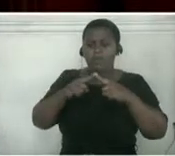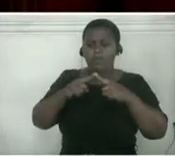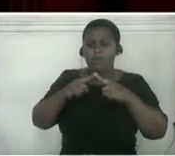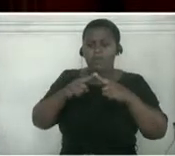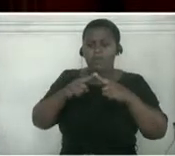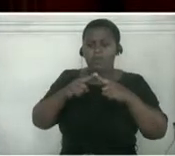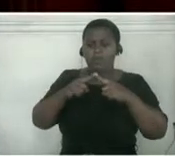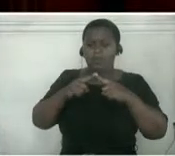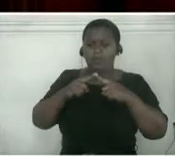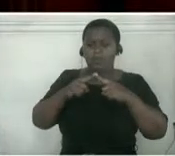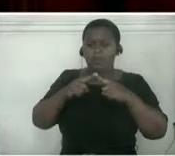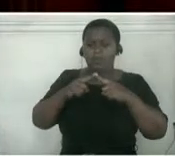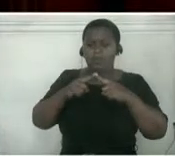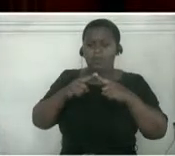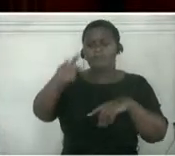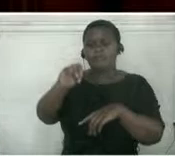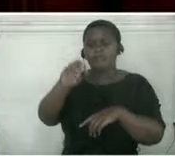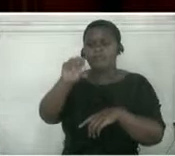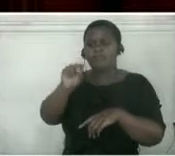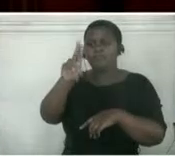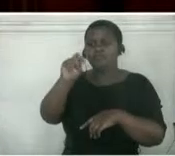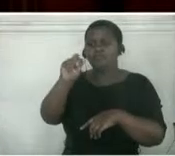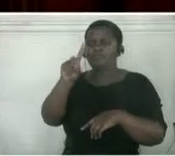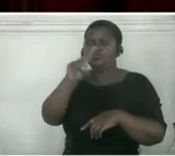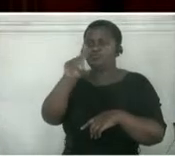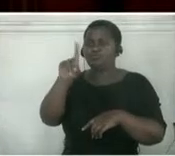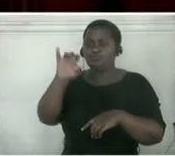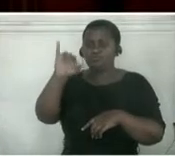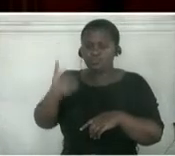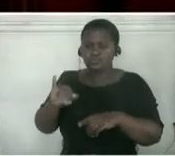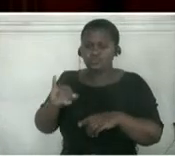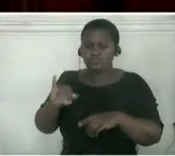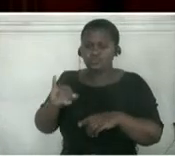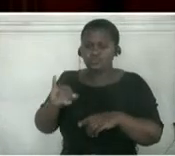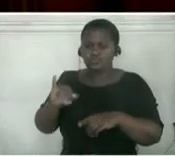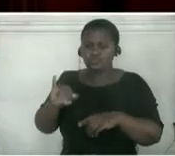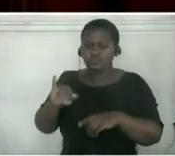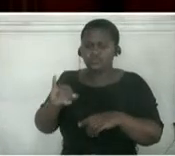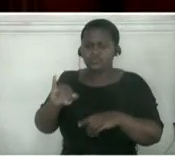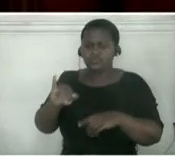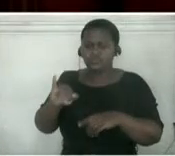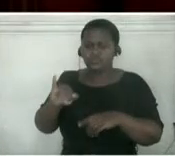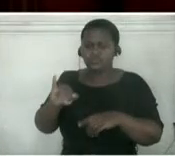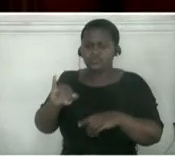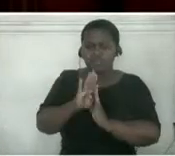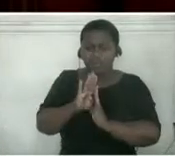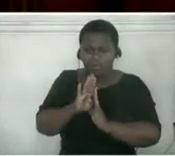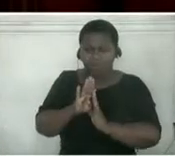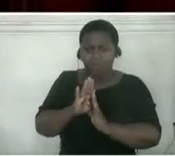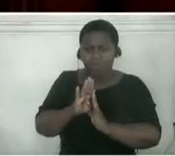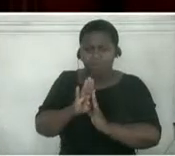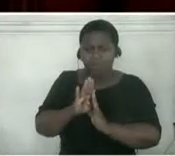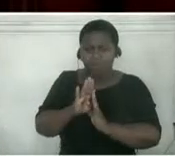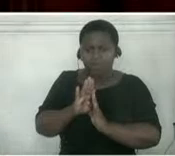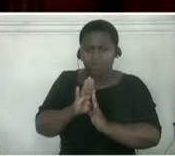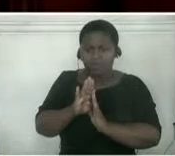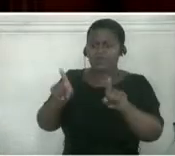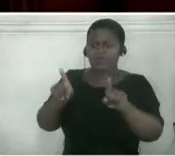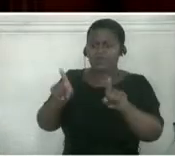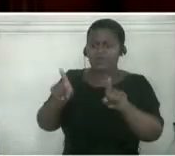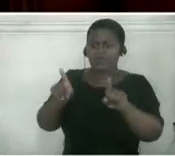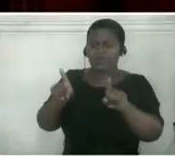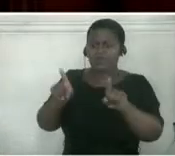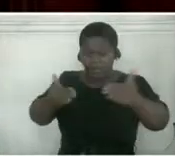slow progress in Umsunduze local municipality. While there has been progress on political and